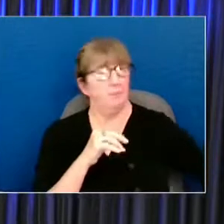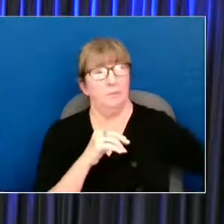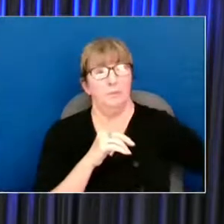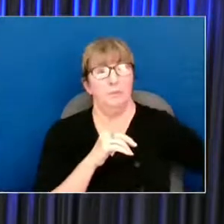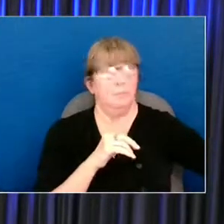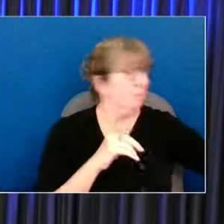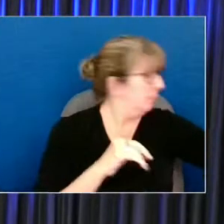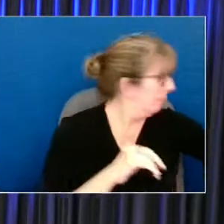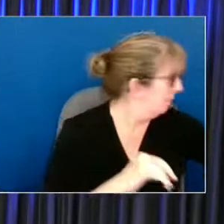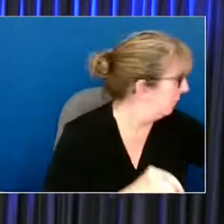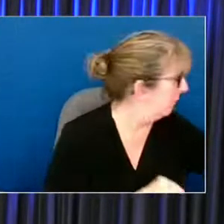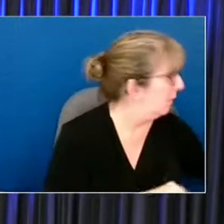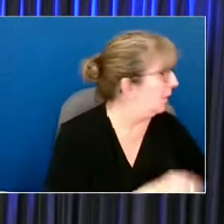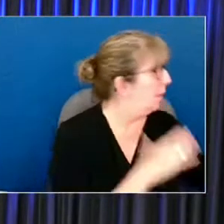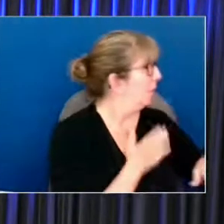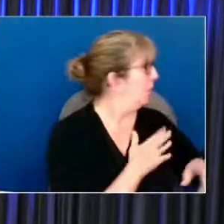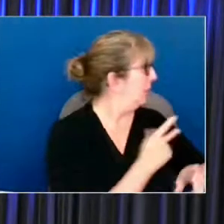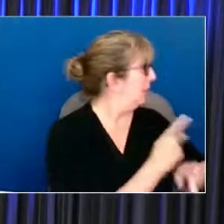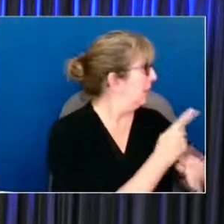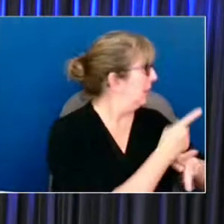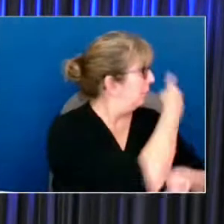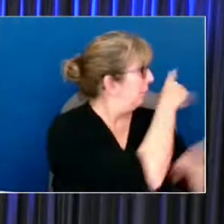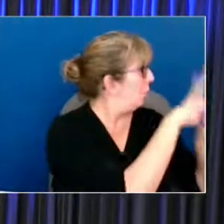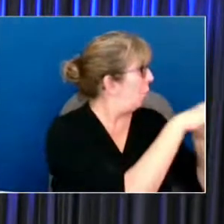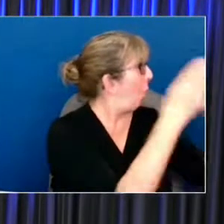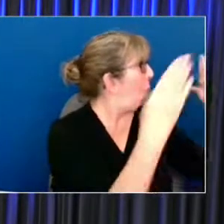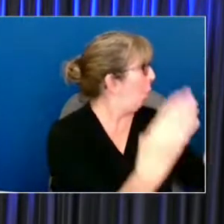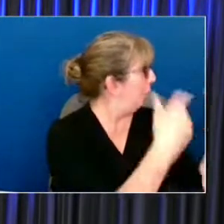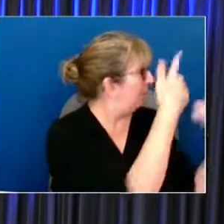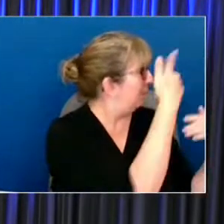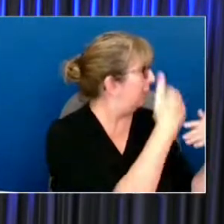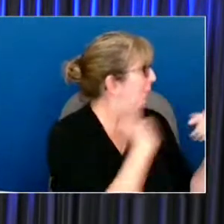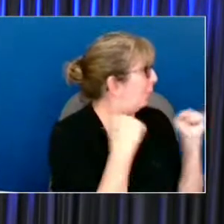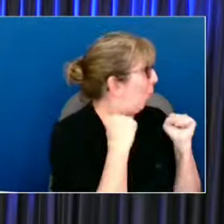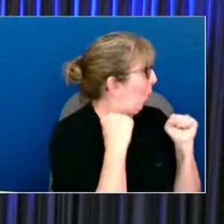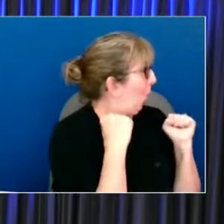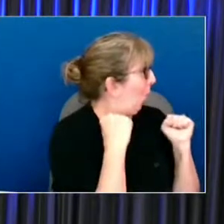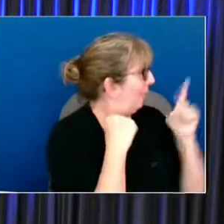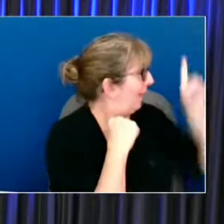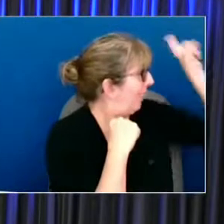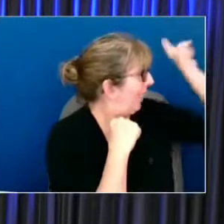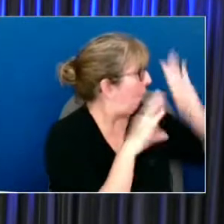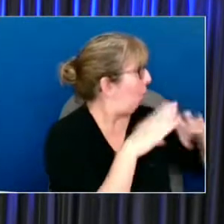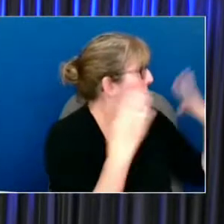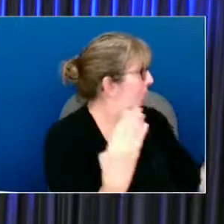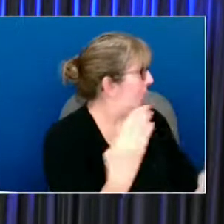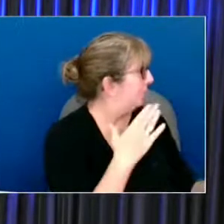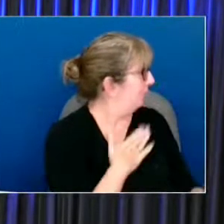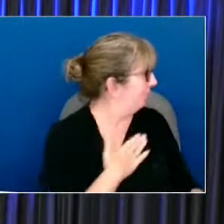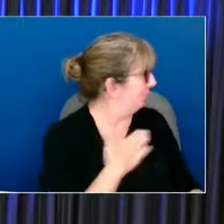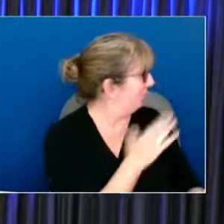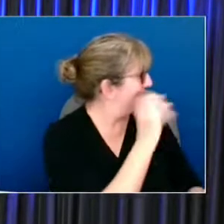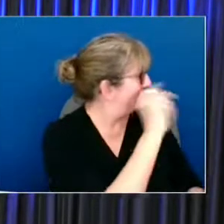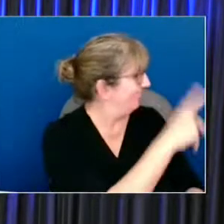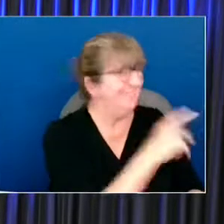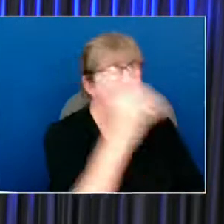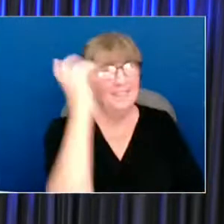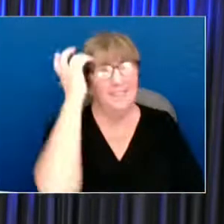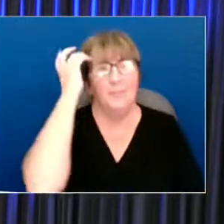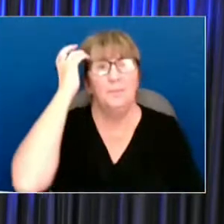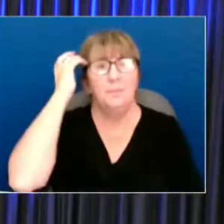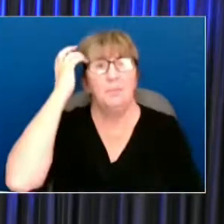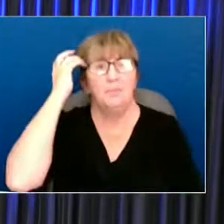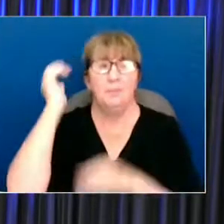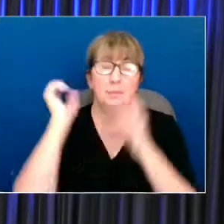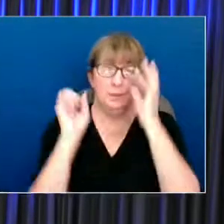that the default is always English, but using the drop-down list on the bottom of that list, you can select a different